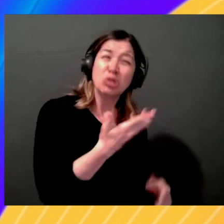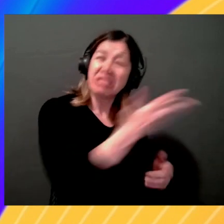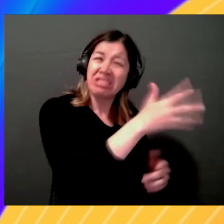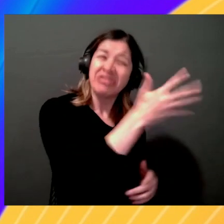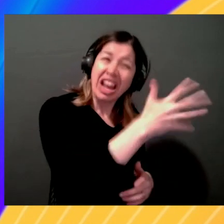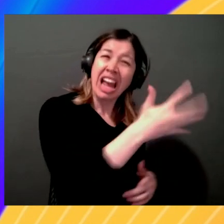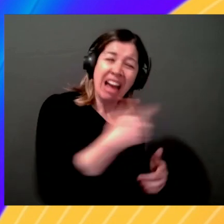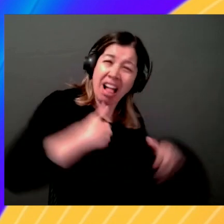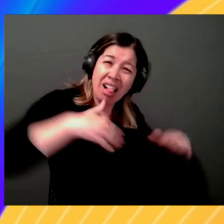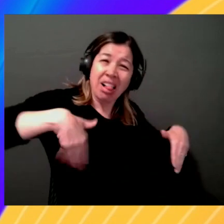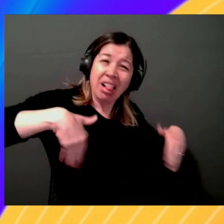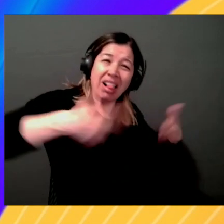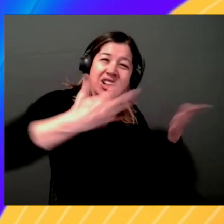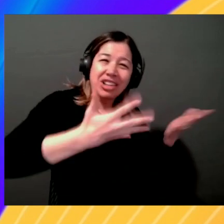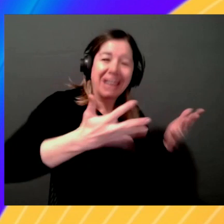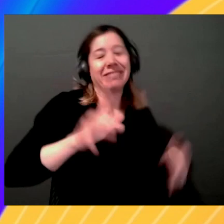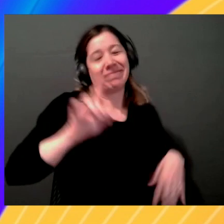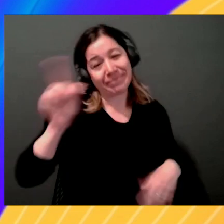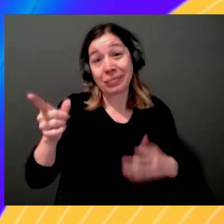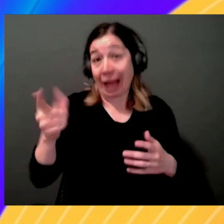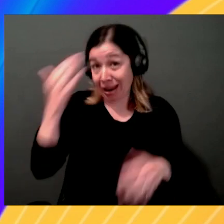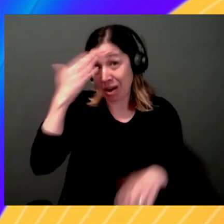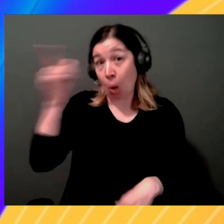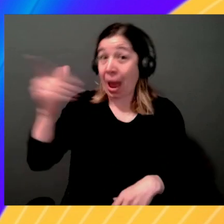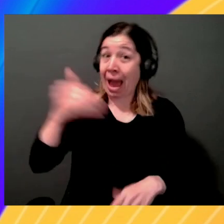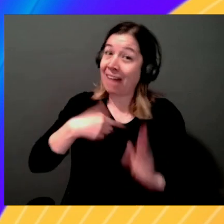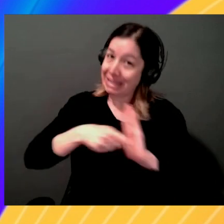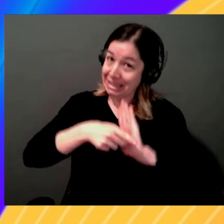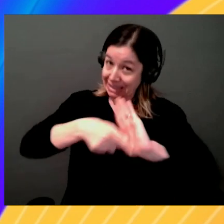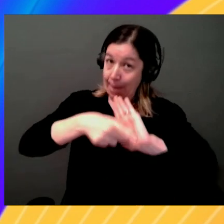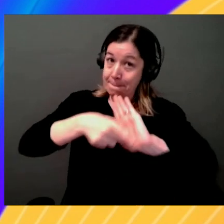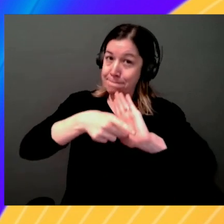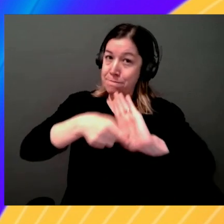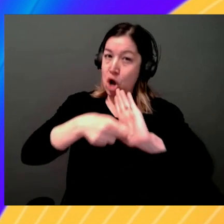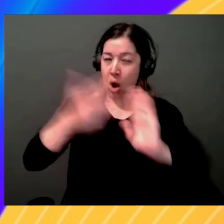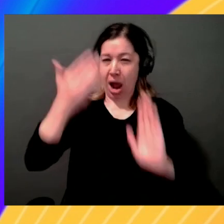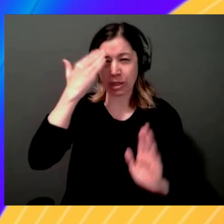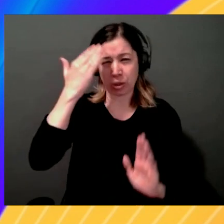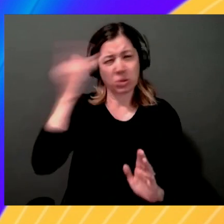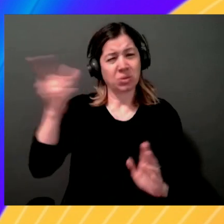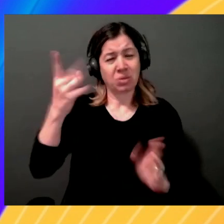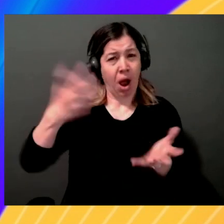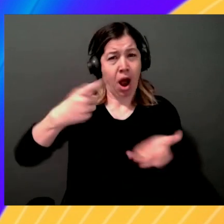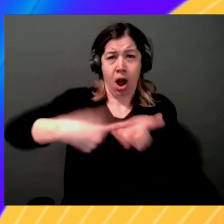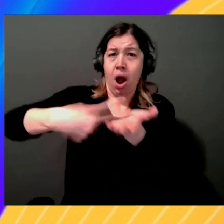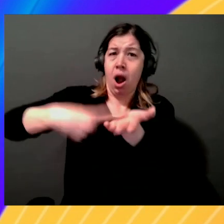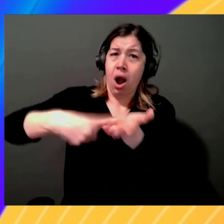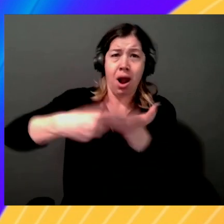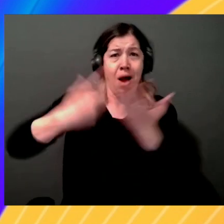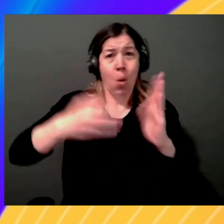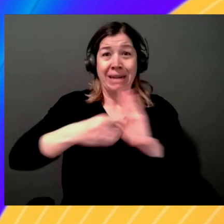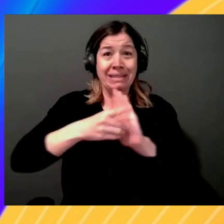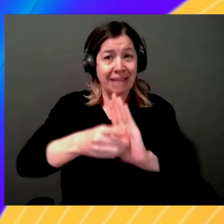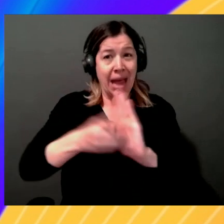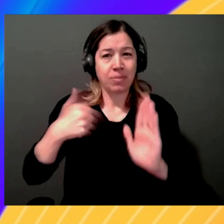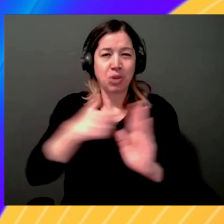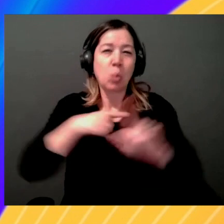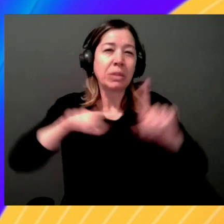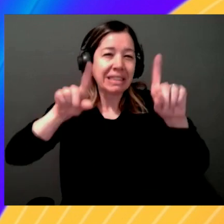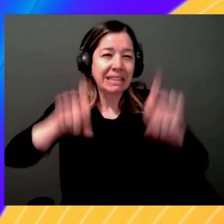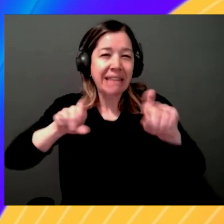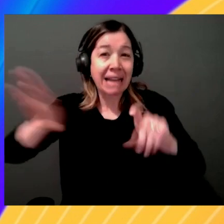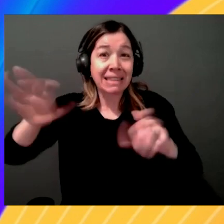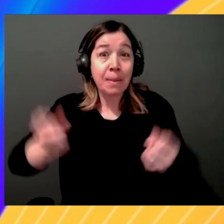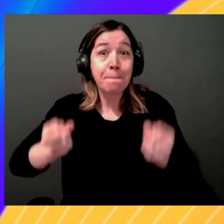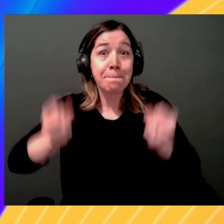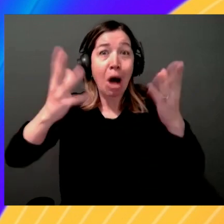like, you know what, Scott, you have a lot of awesome things to talk about, and you have an awesome demo. Yes. So we're going to test Scott's multitasking abilities. Let's do it. Let's do it. We're going to keep